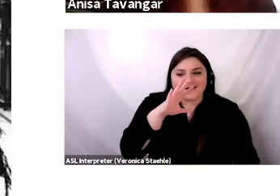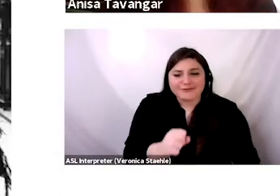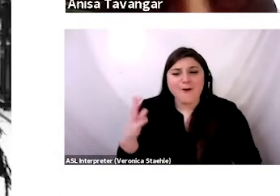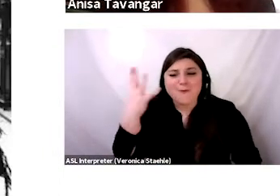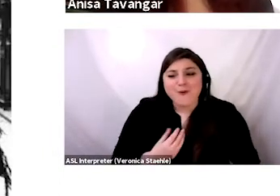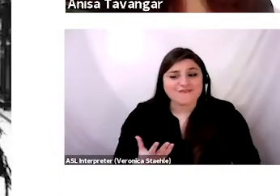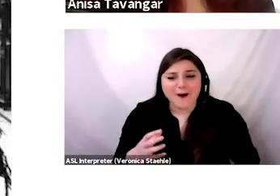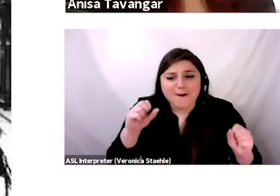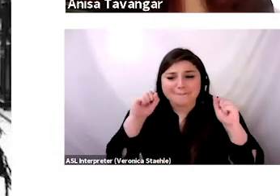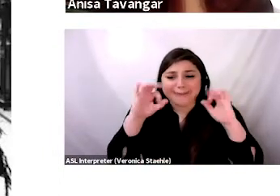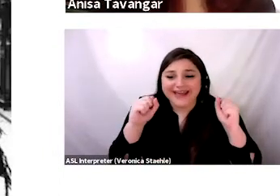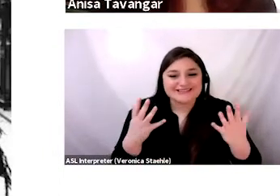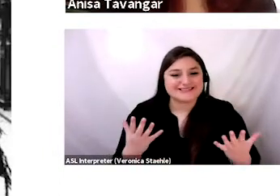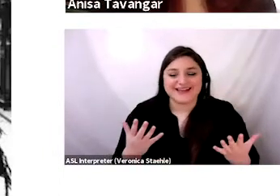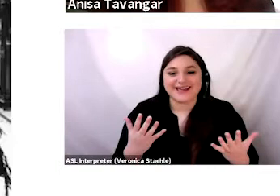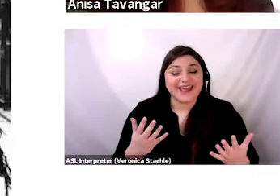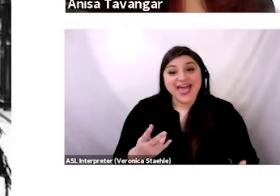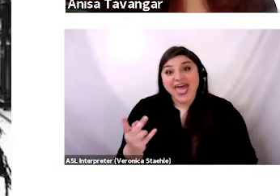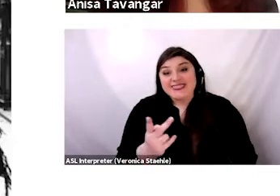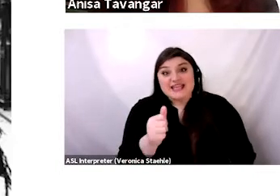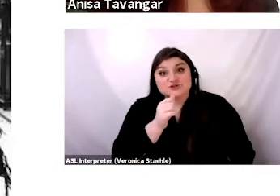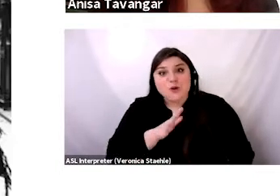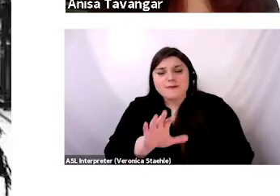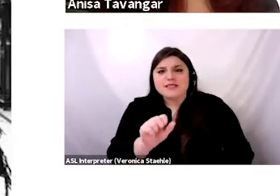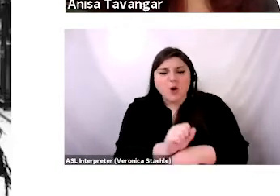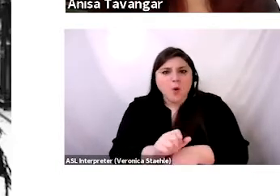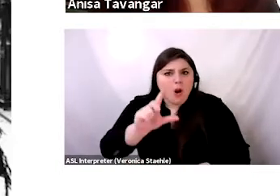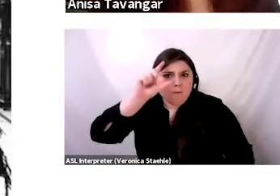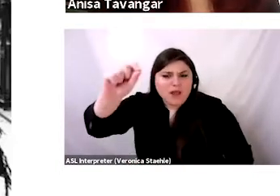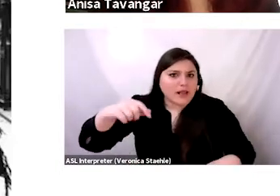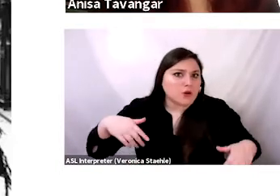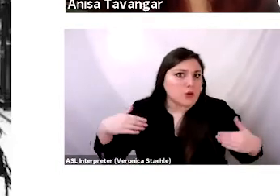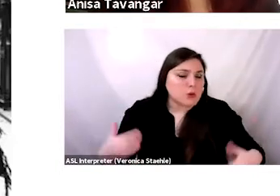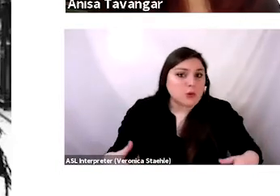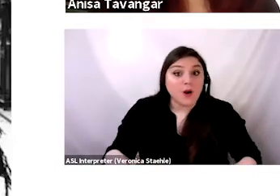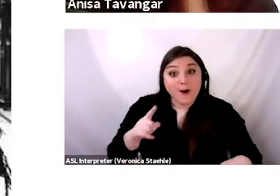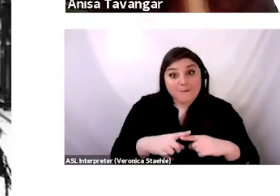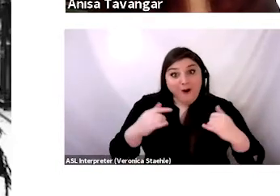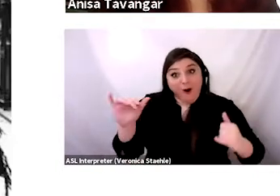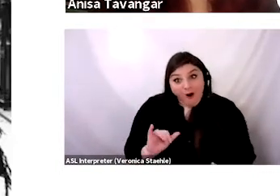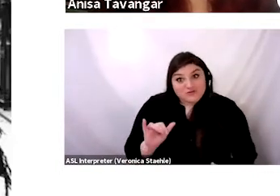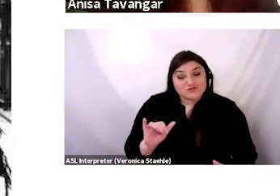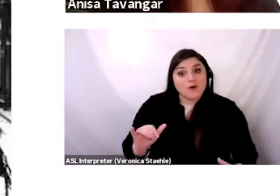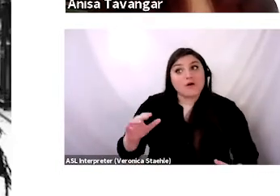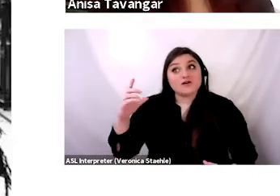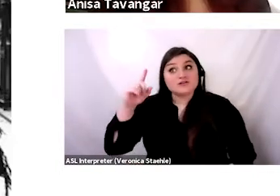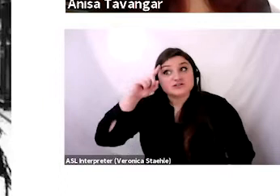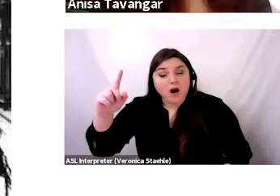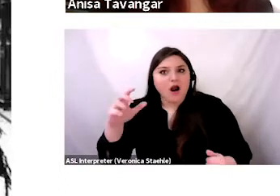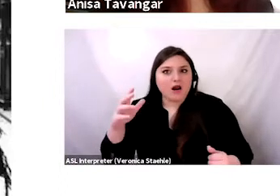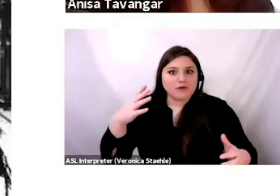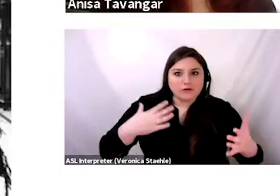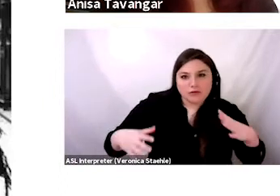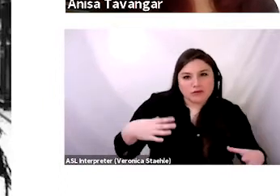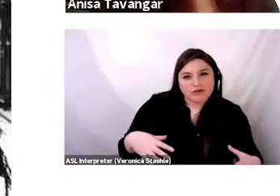they look, which is what first drew me to the photo, because I know, the work of these women, but to see them look that good kind of makes me